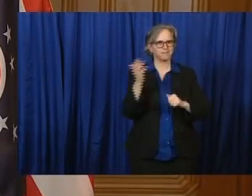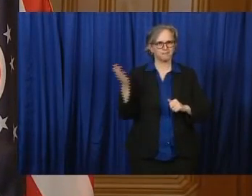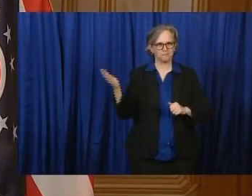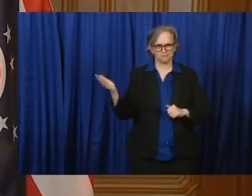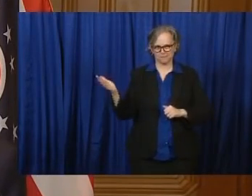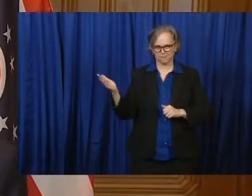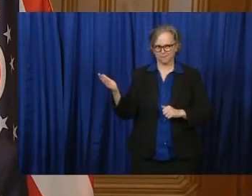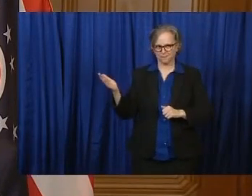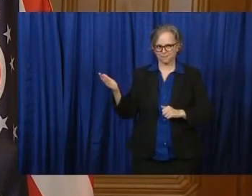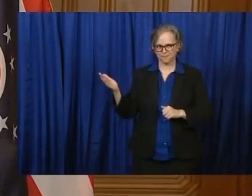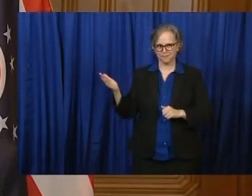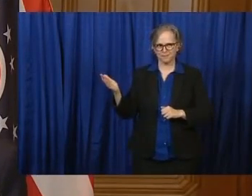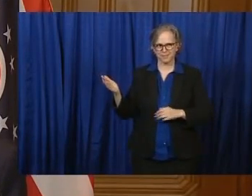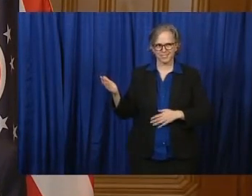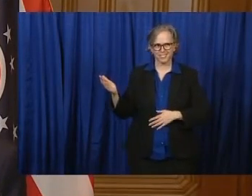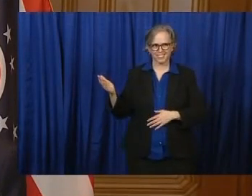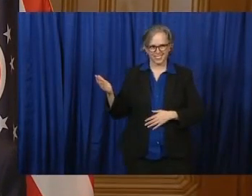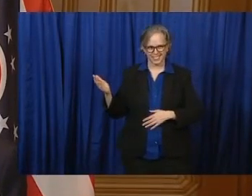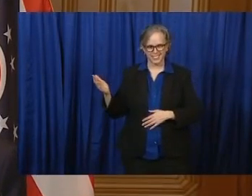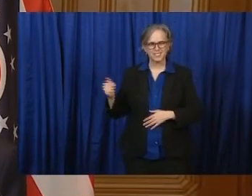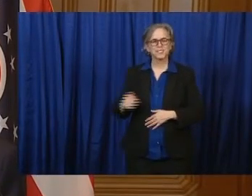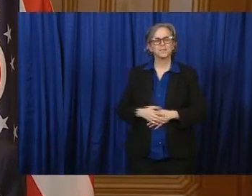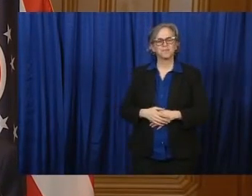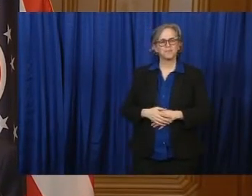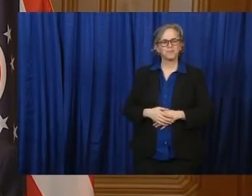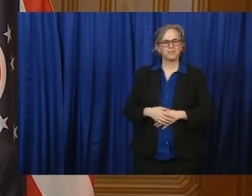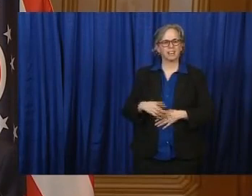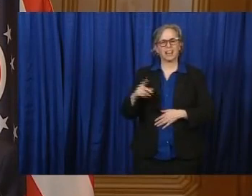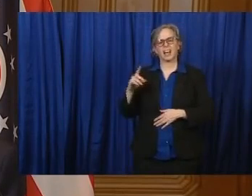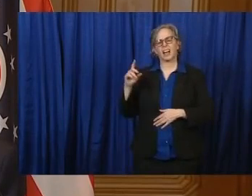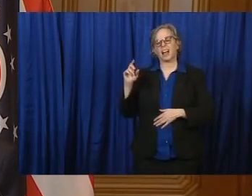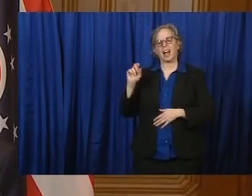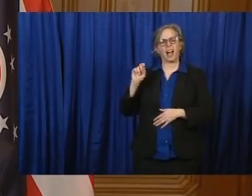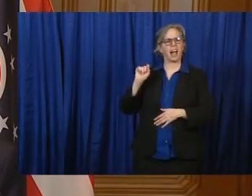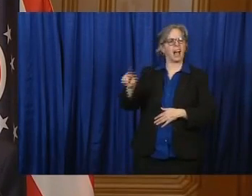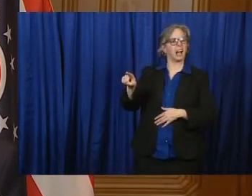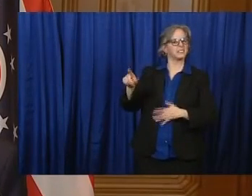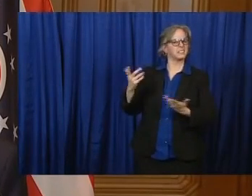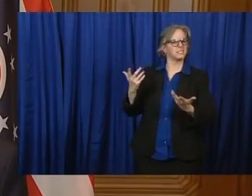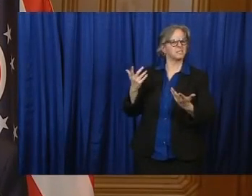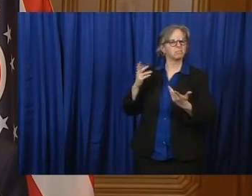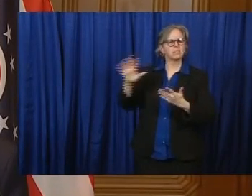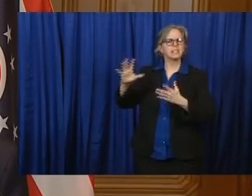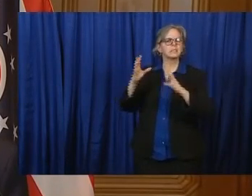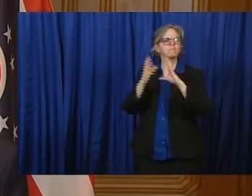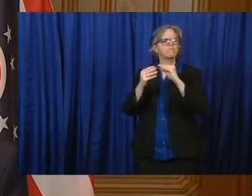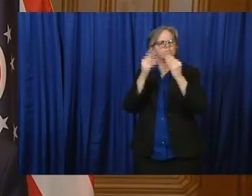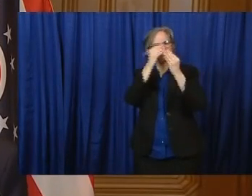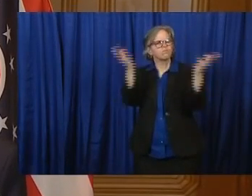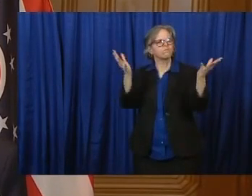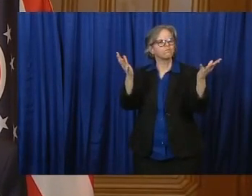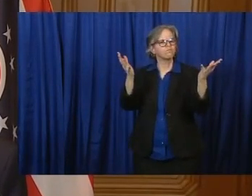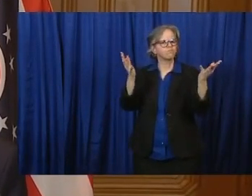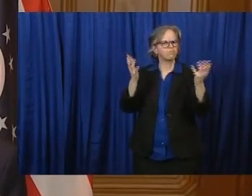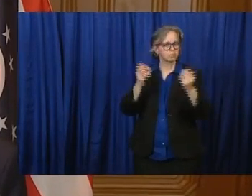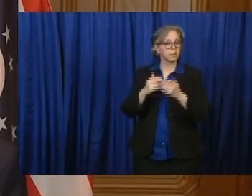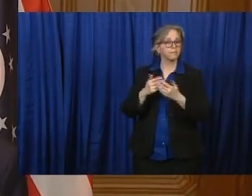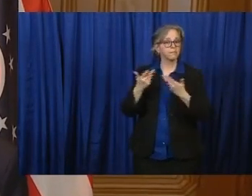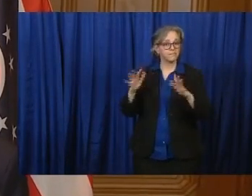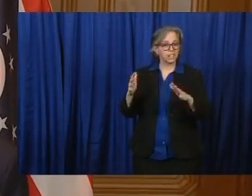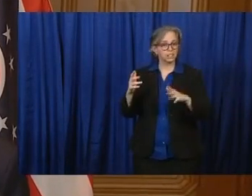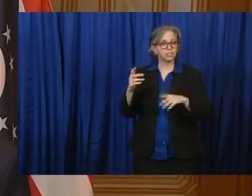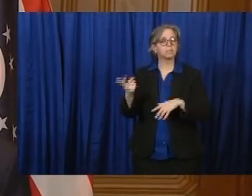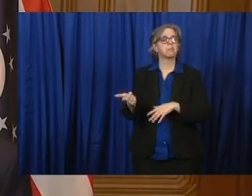We'll get General Harris up and ask him to give us a little report, and we'll follow that with the Lieutenant Governor